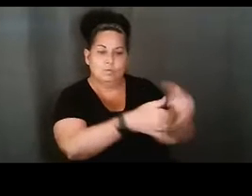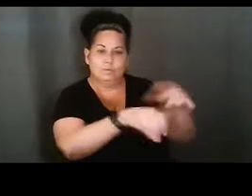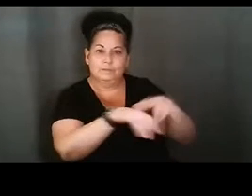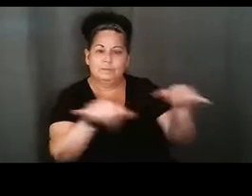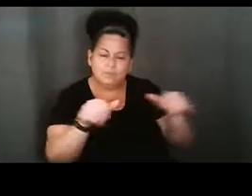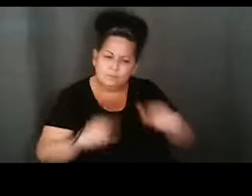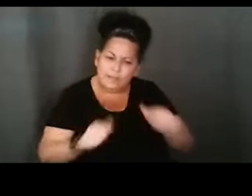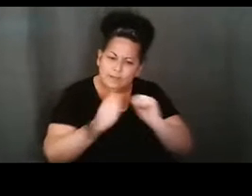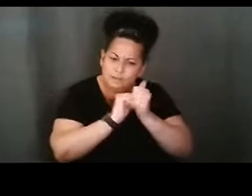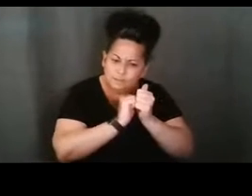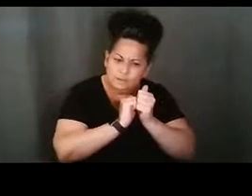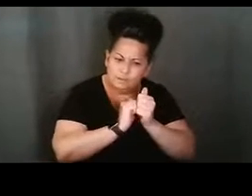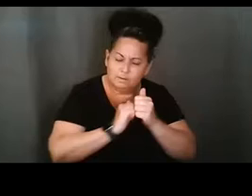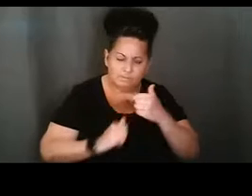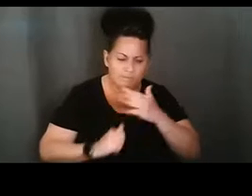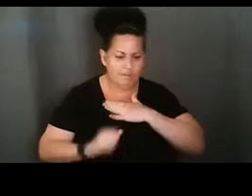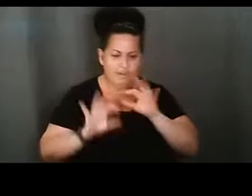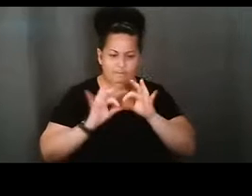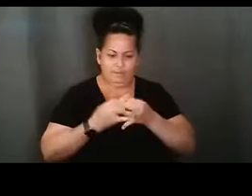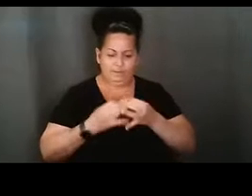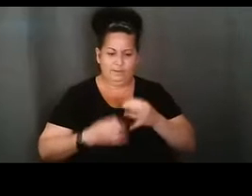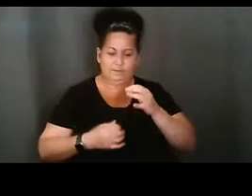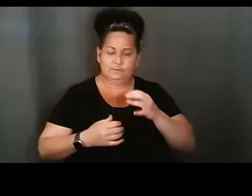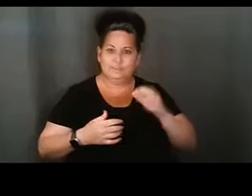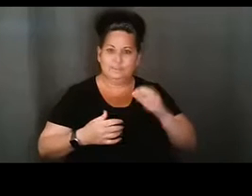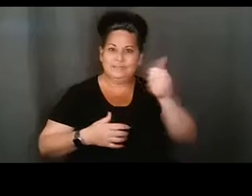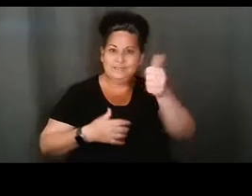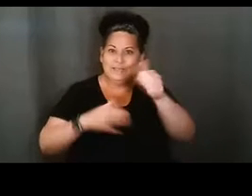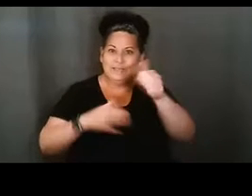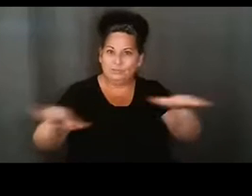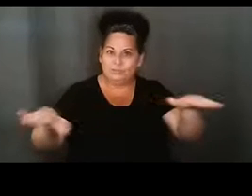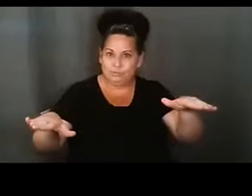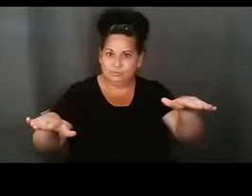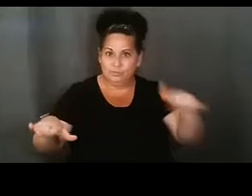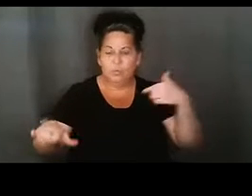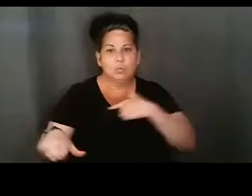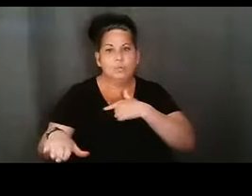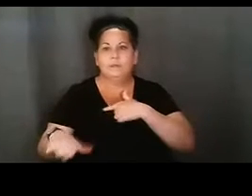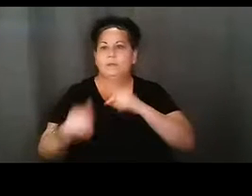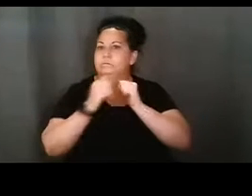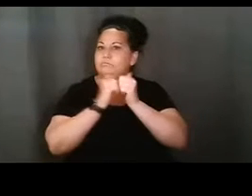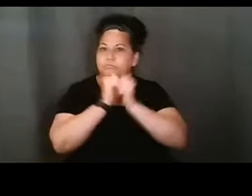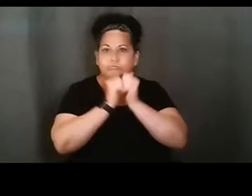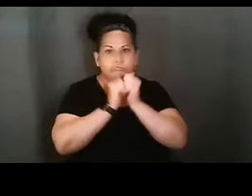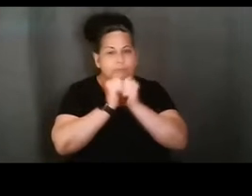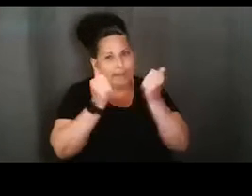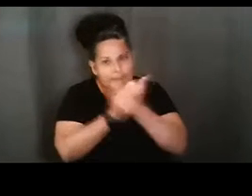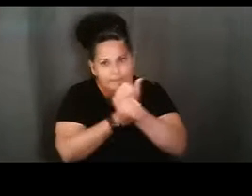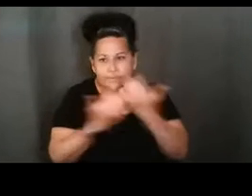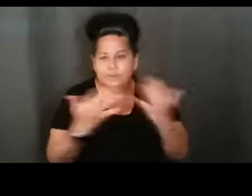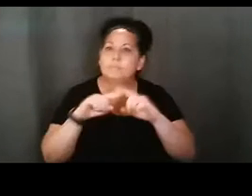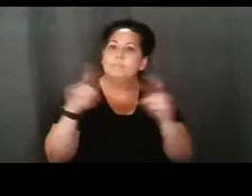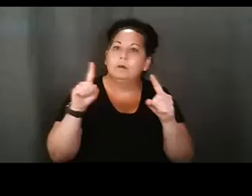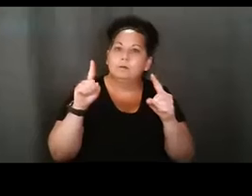to be competitive. I come from a family of 10 and all of us was competitive in everything that we did, but it was